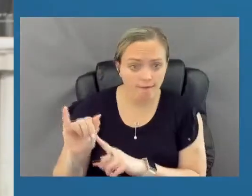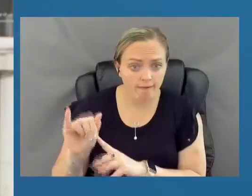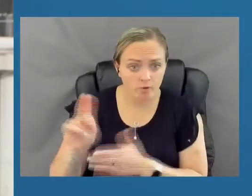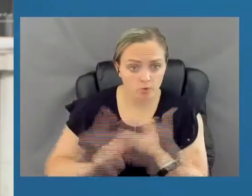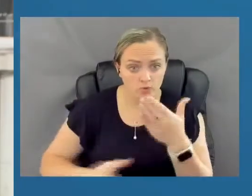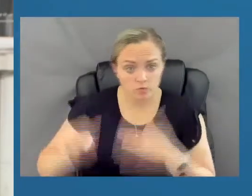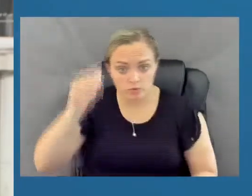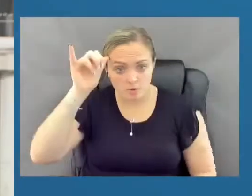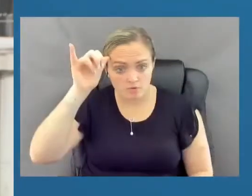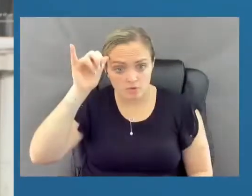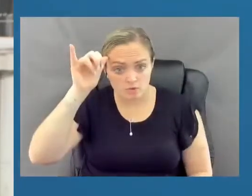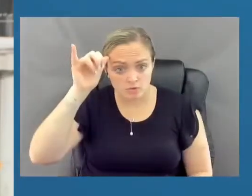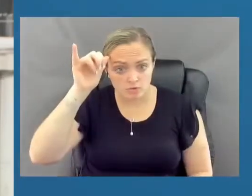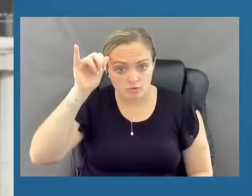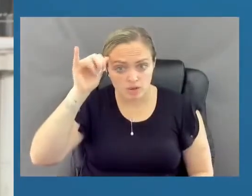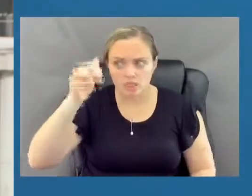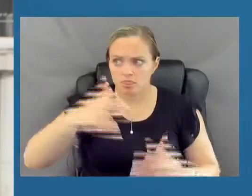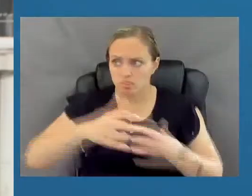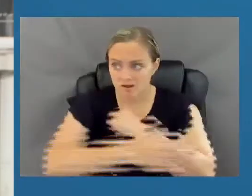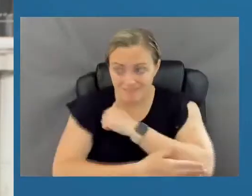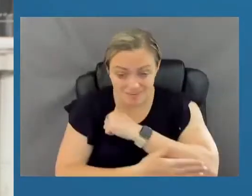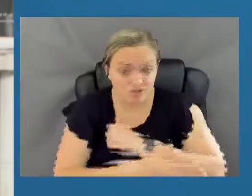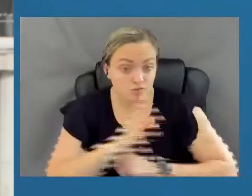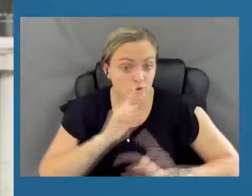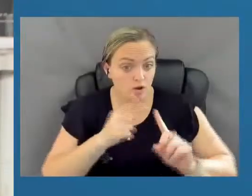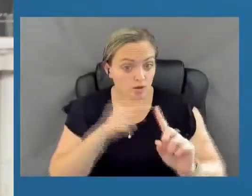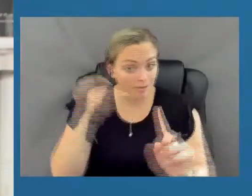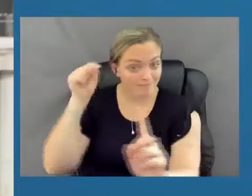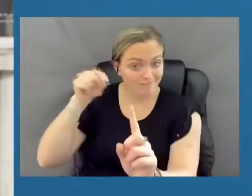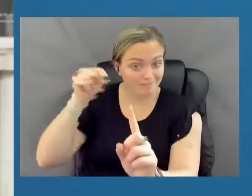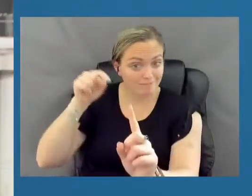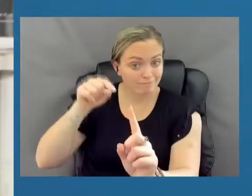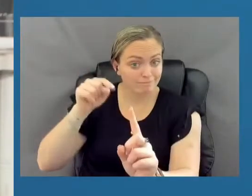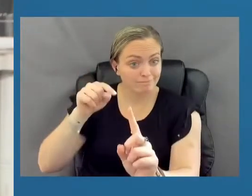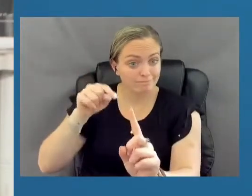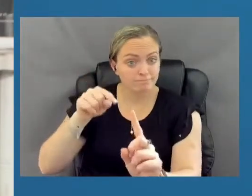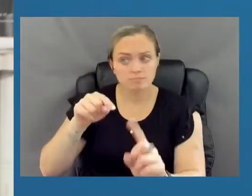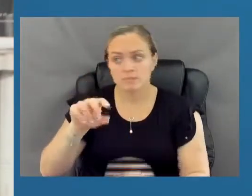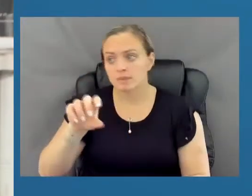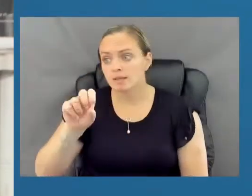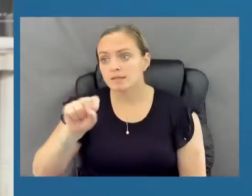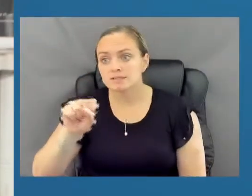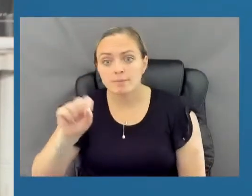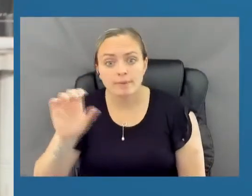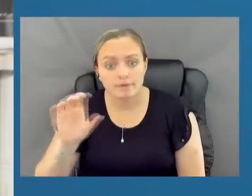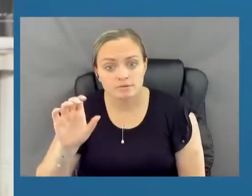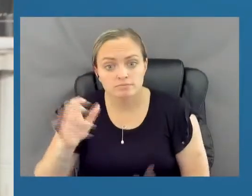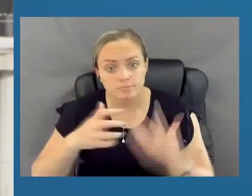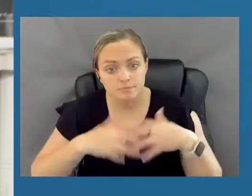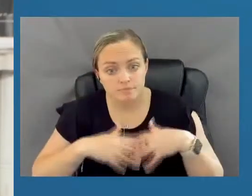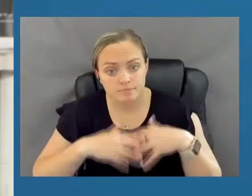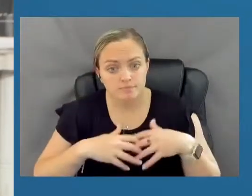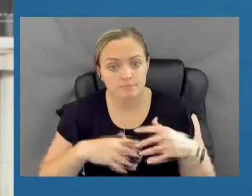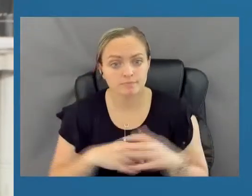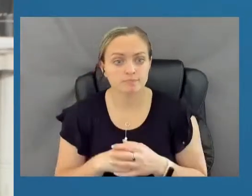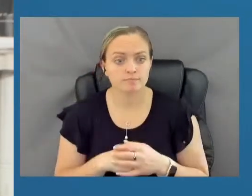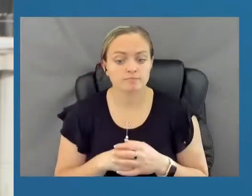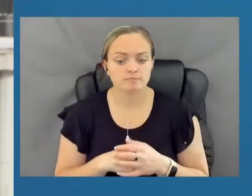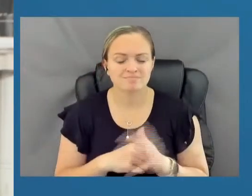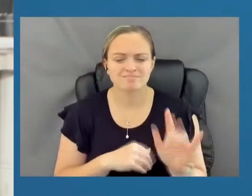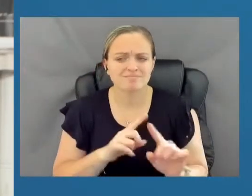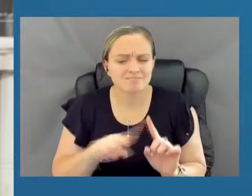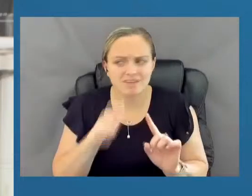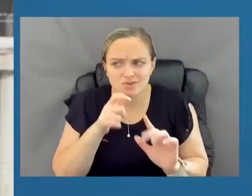Buffalo. The country is talking about this. Semiconductor manufacturing. But you know what? They don't run